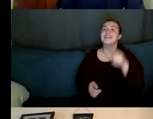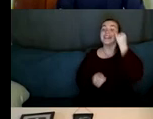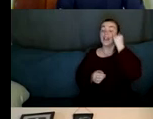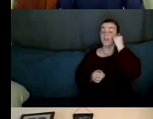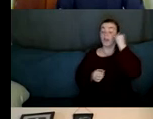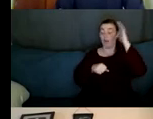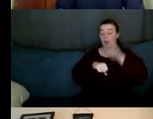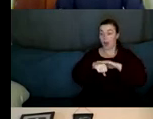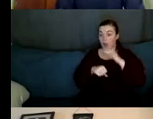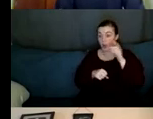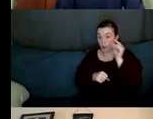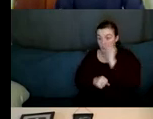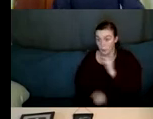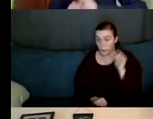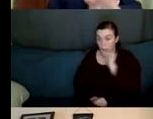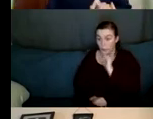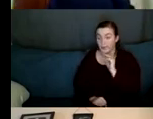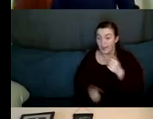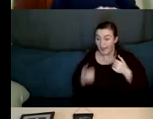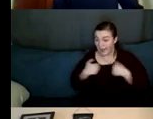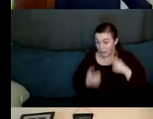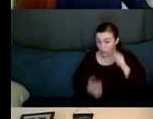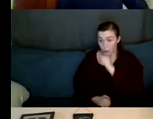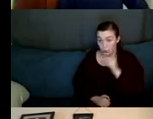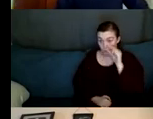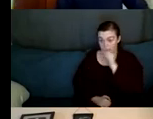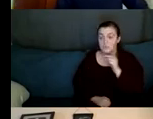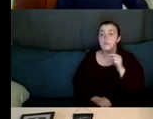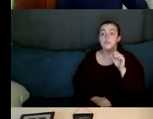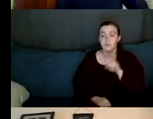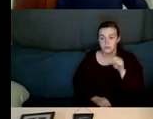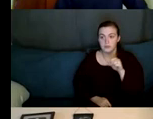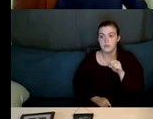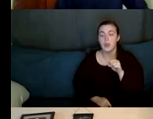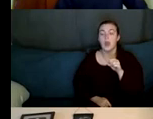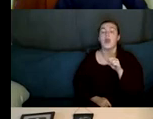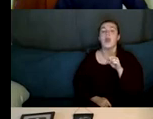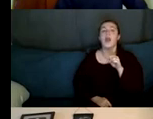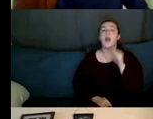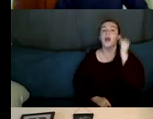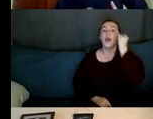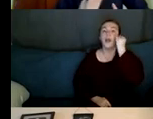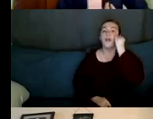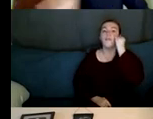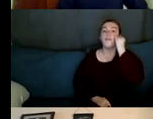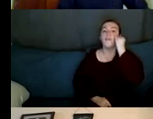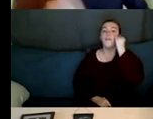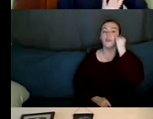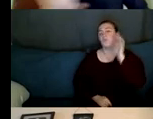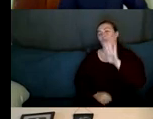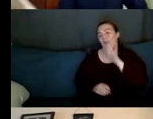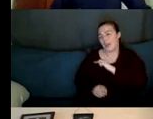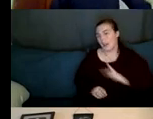Google, so if you have a Gmail account through Google, or if your kingdom